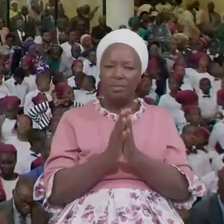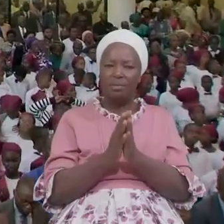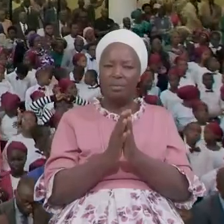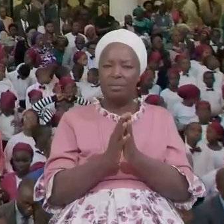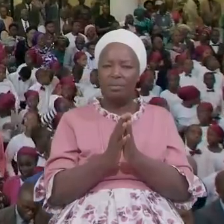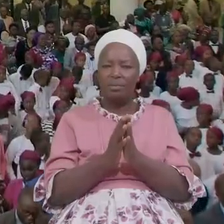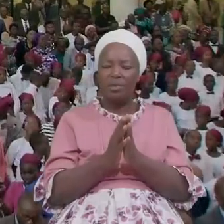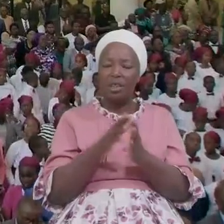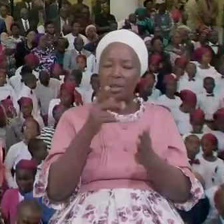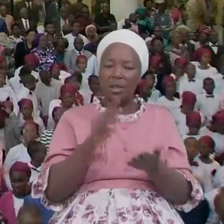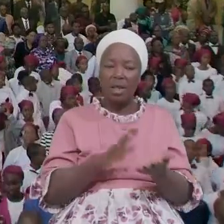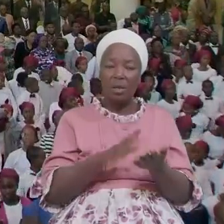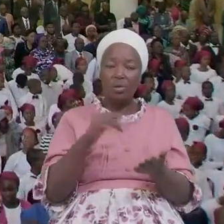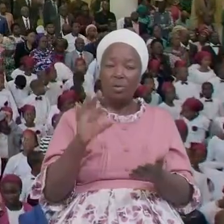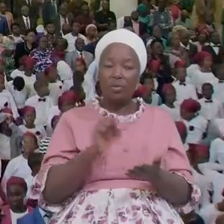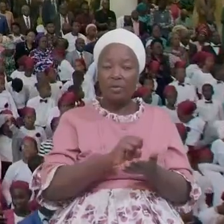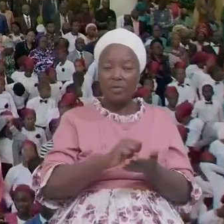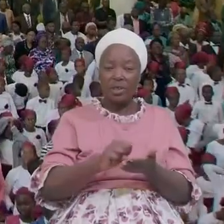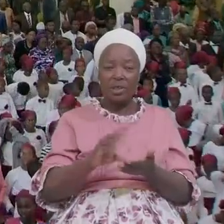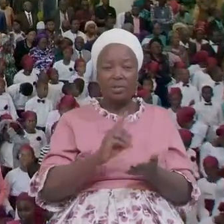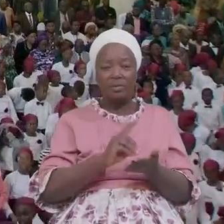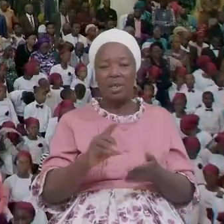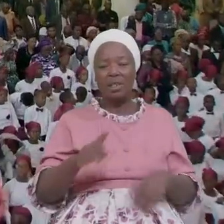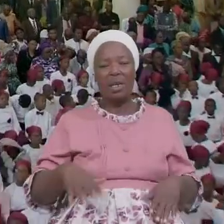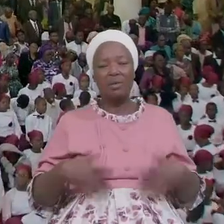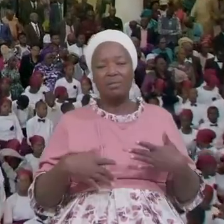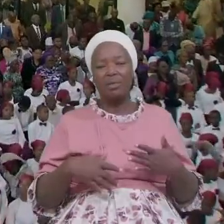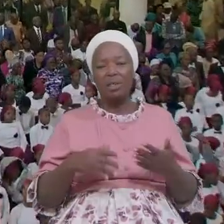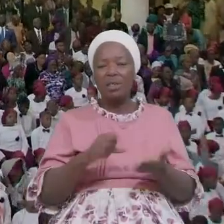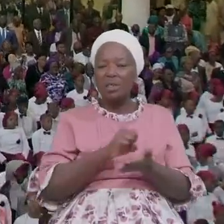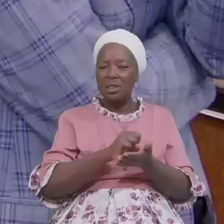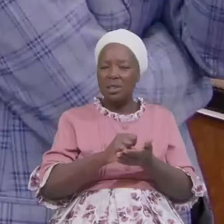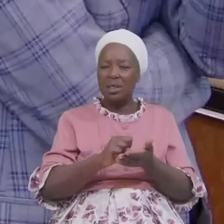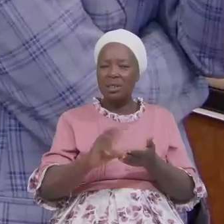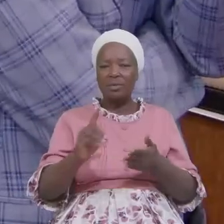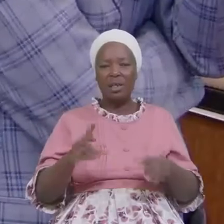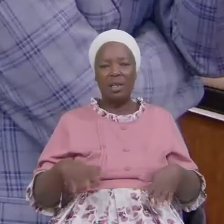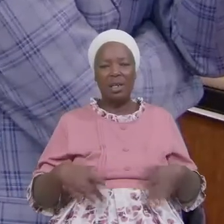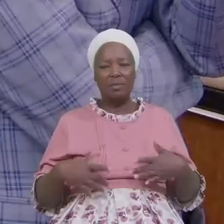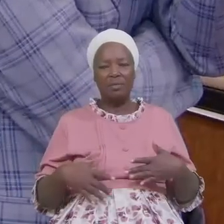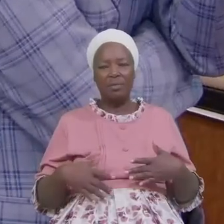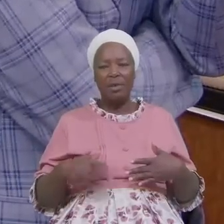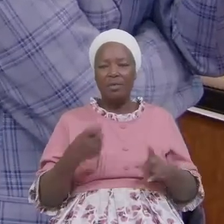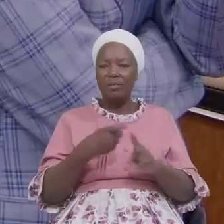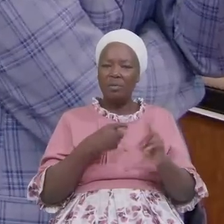the glory of a sanctified life, from glory to glory.